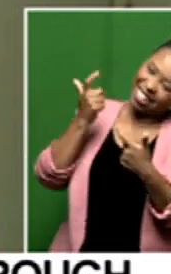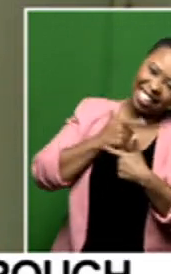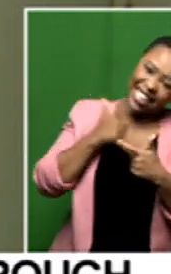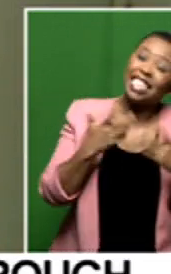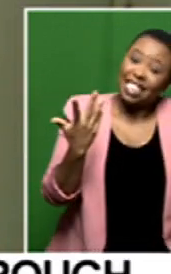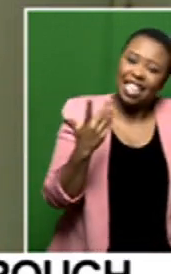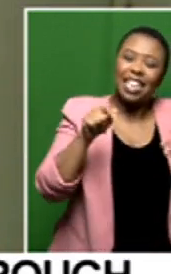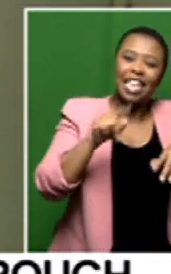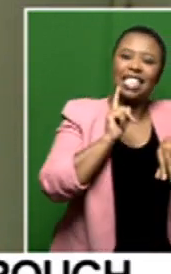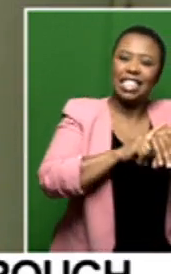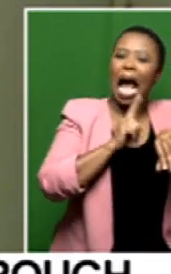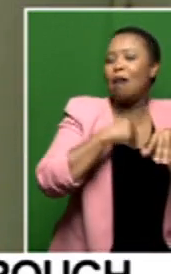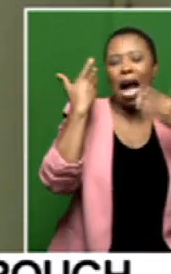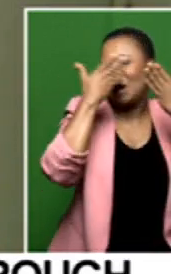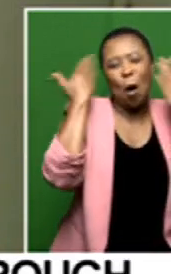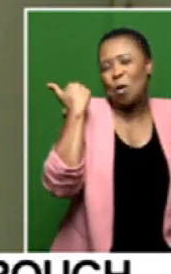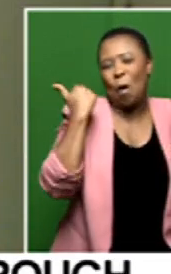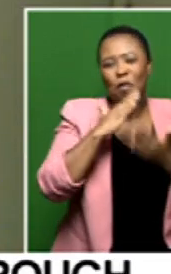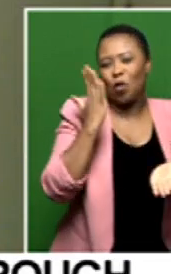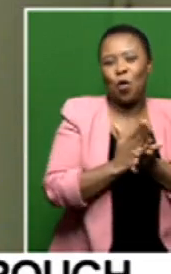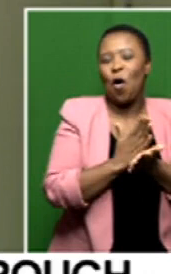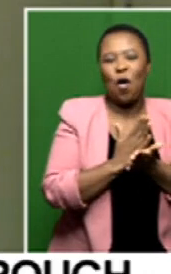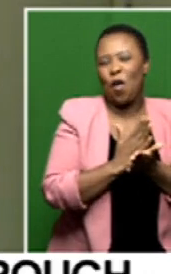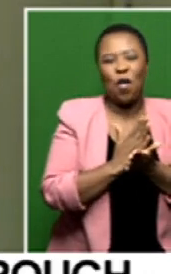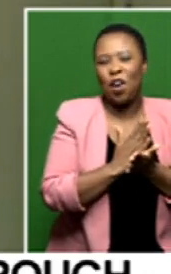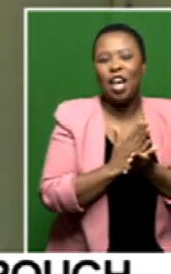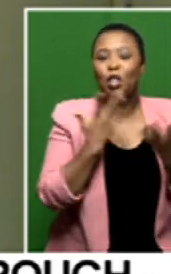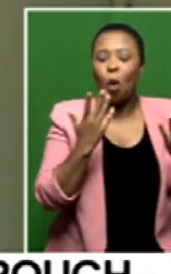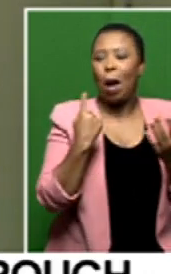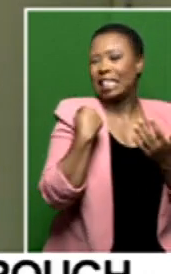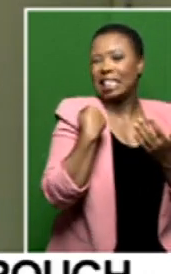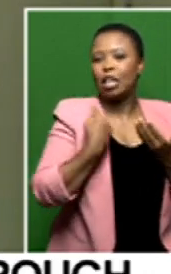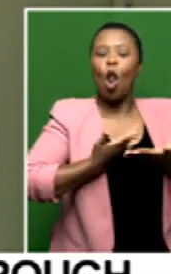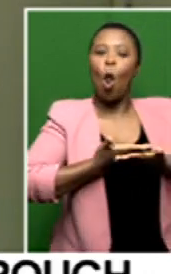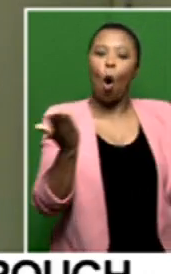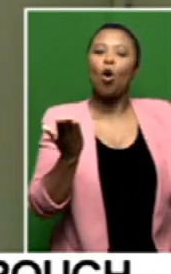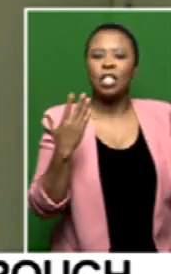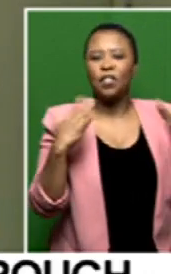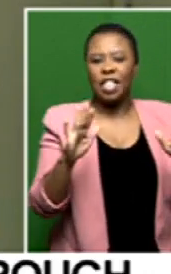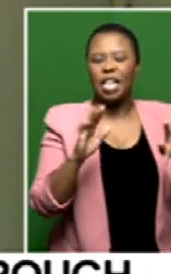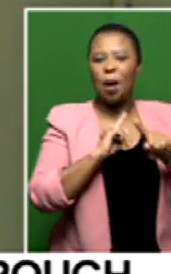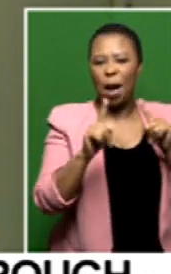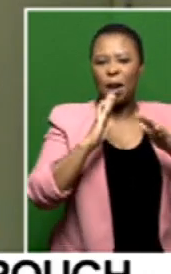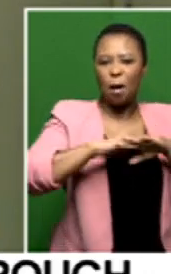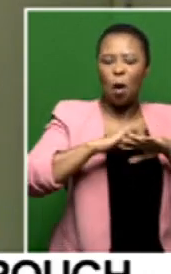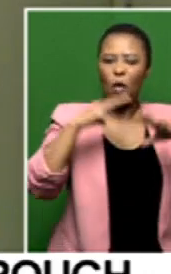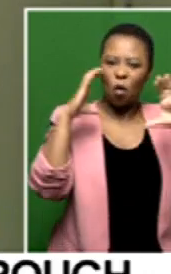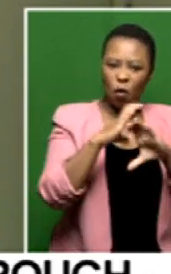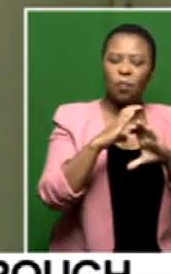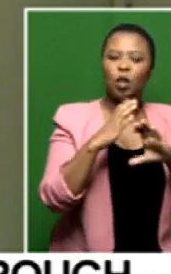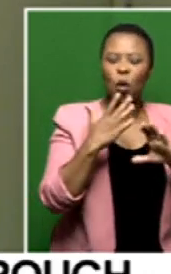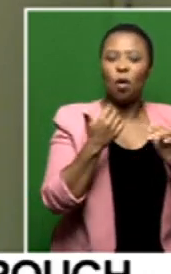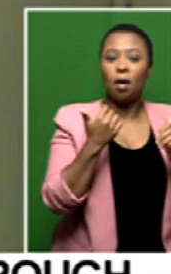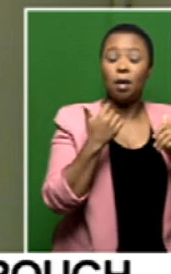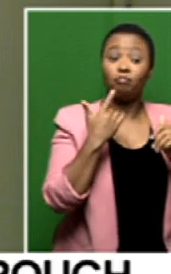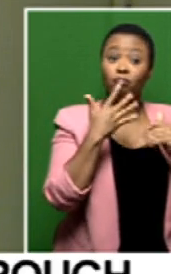at this stage, I don't know yet for sure. We've just launched African Wild. I need to concentrate on doing a really good job at that.